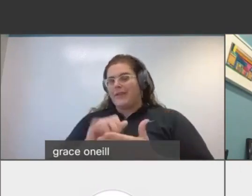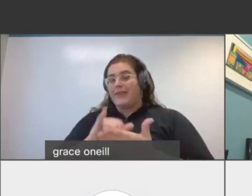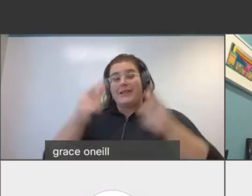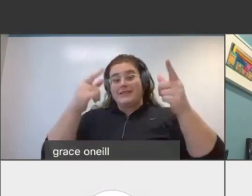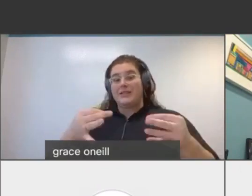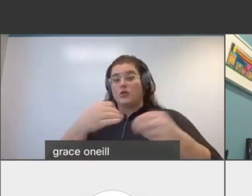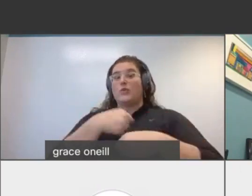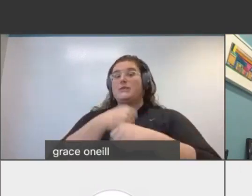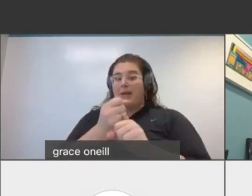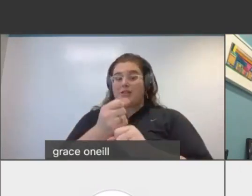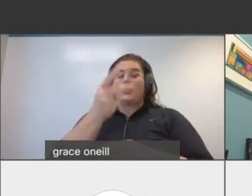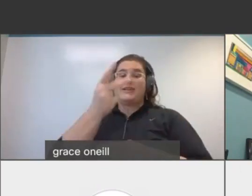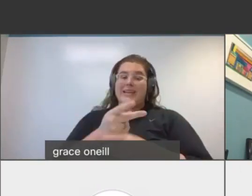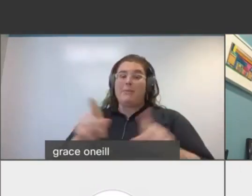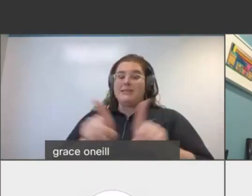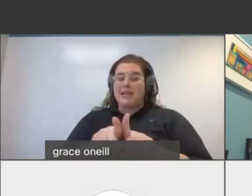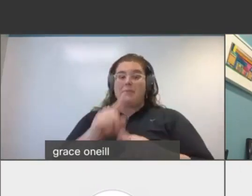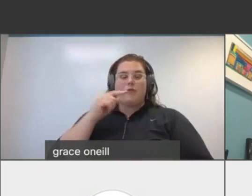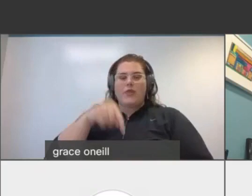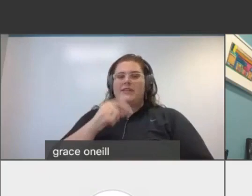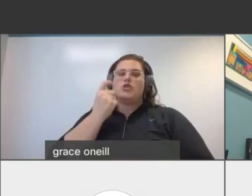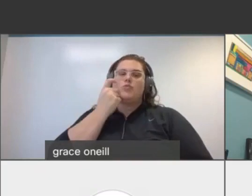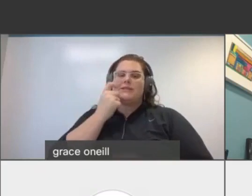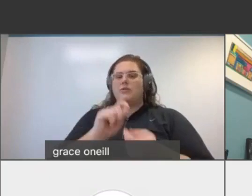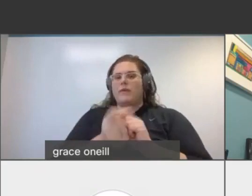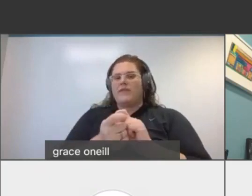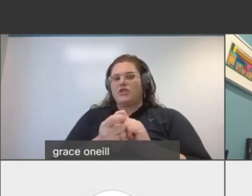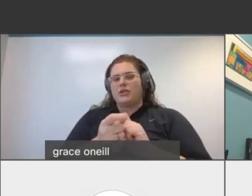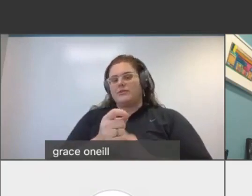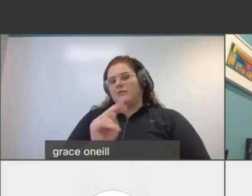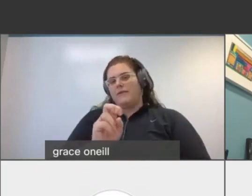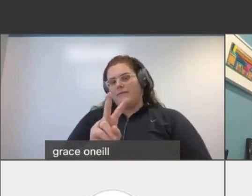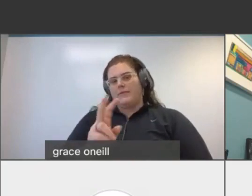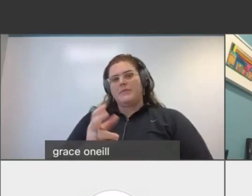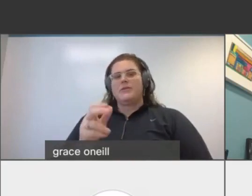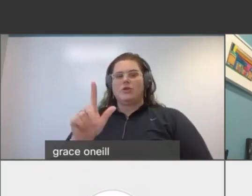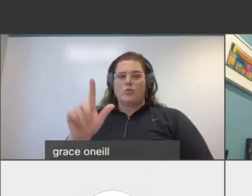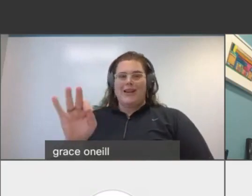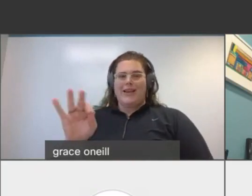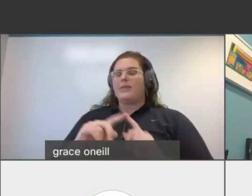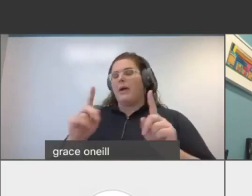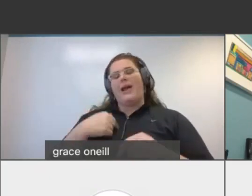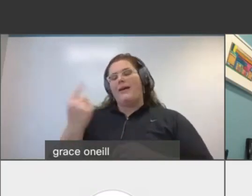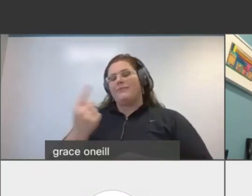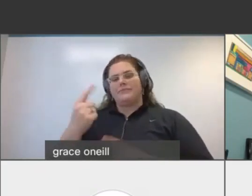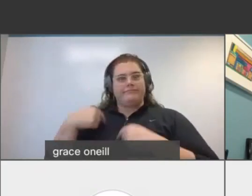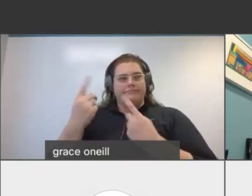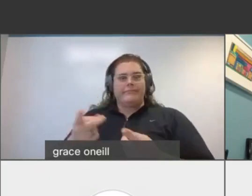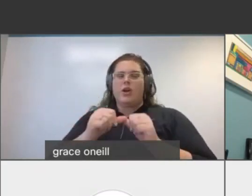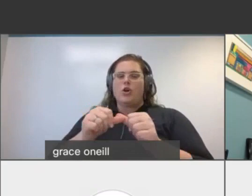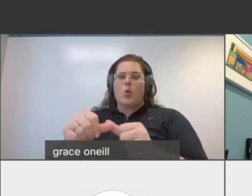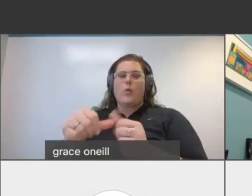to keep that the same for this revision. And as I've shared before, there are ever ongoing discussions about that